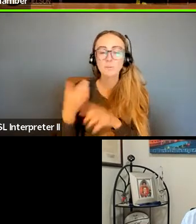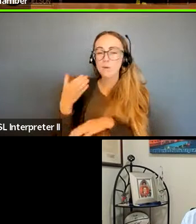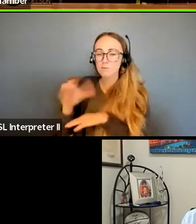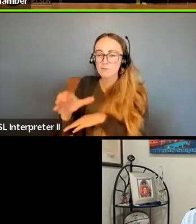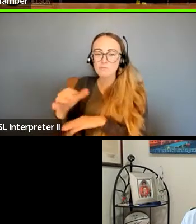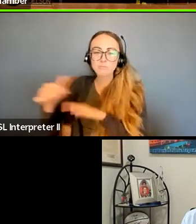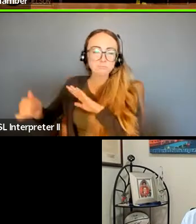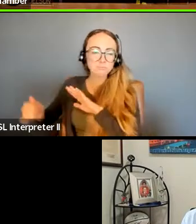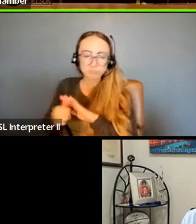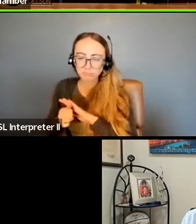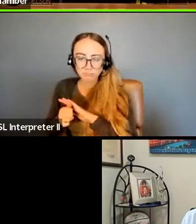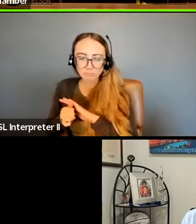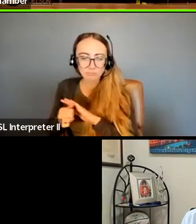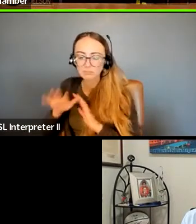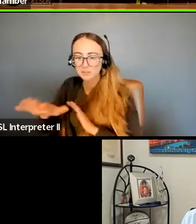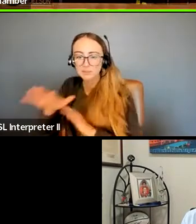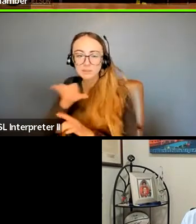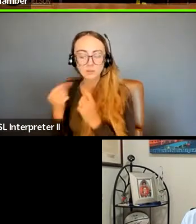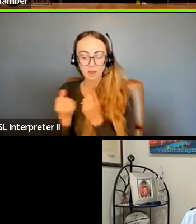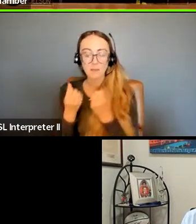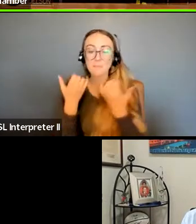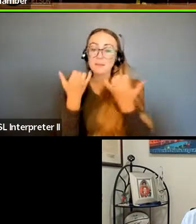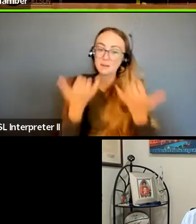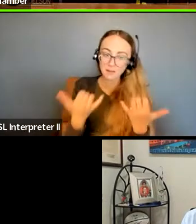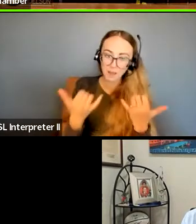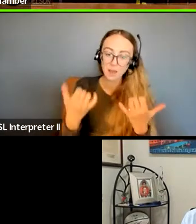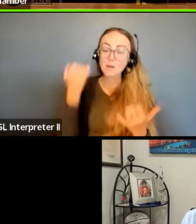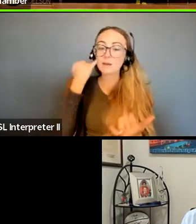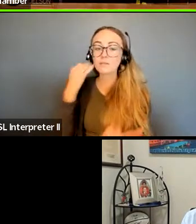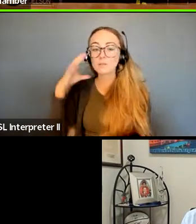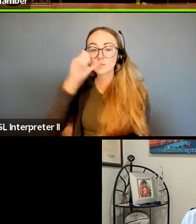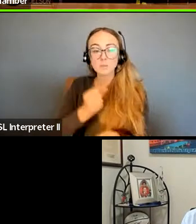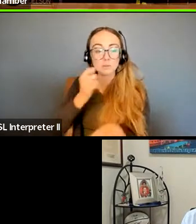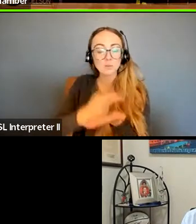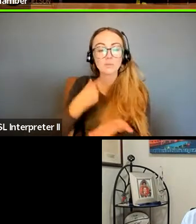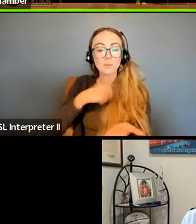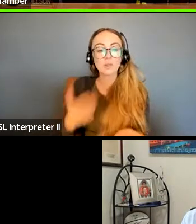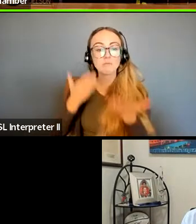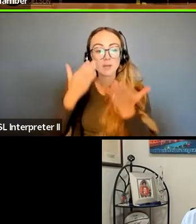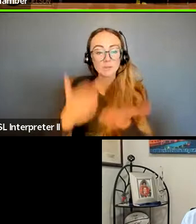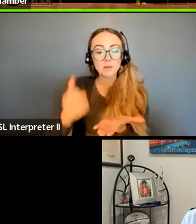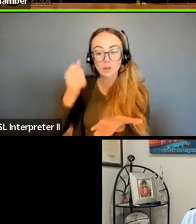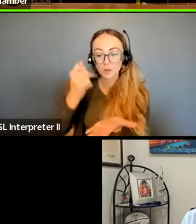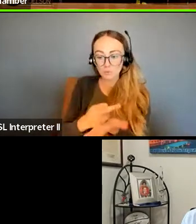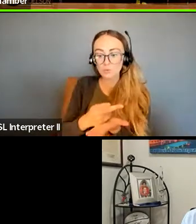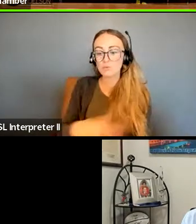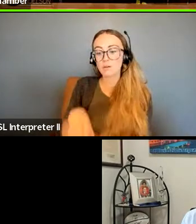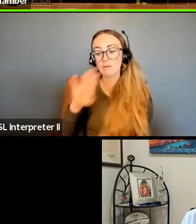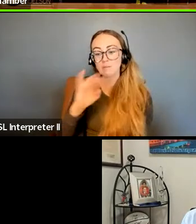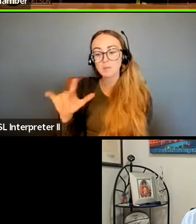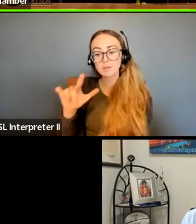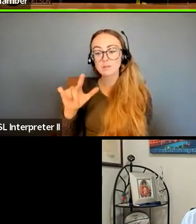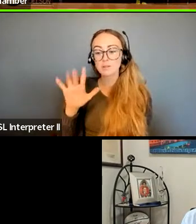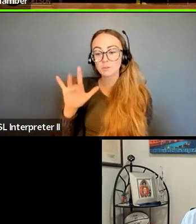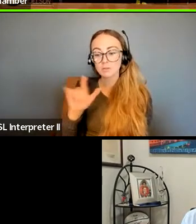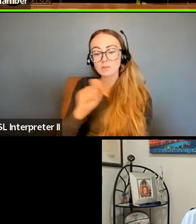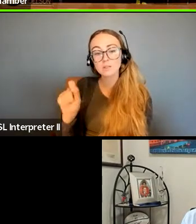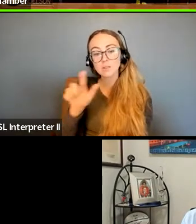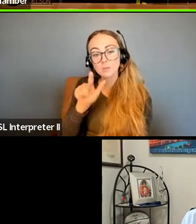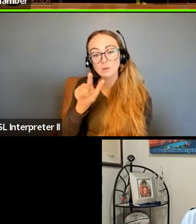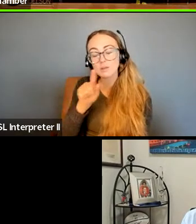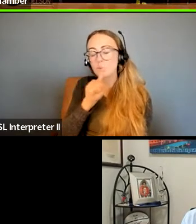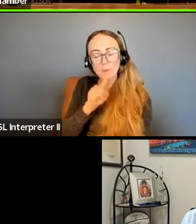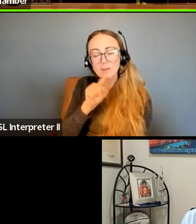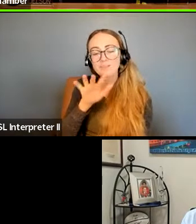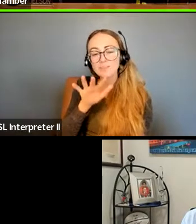society. For these reasons, the Committee of the Whole, assuming we approve this, recommends approval of Bill 25-154, the William